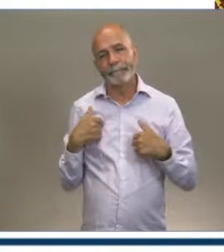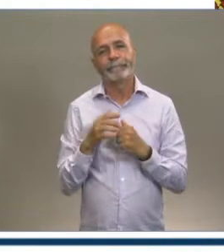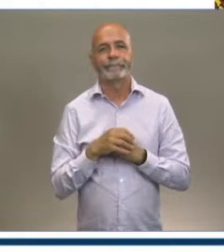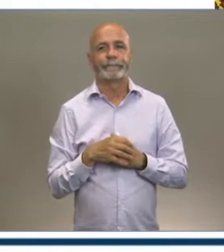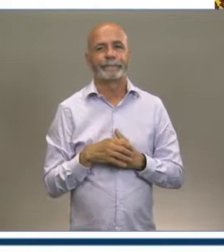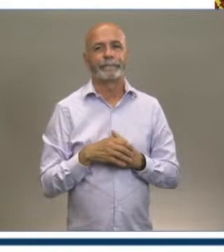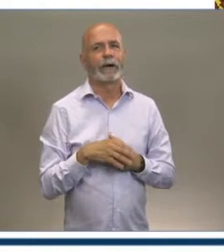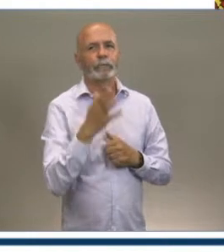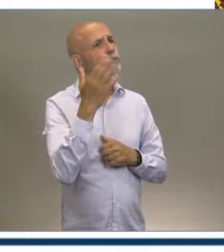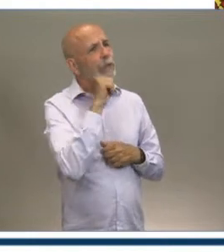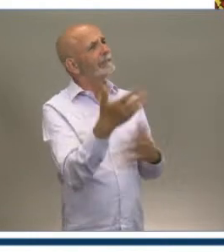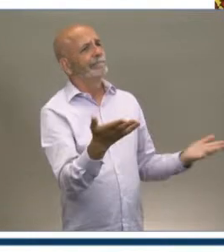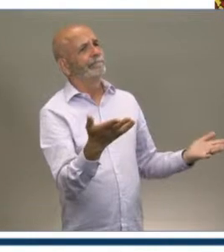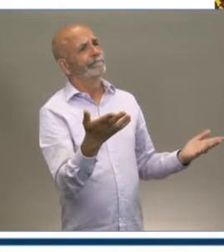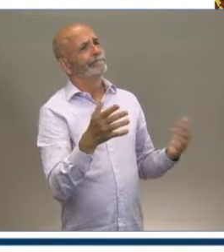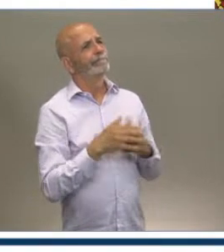not?